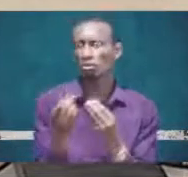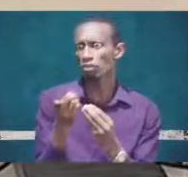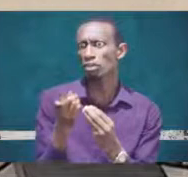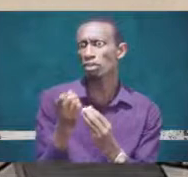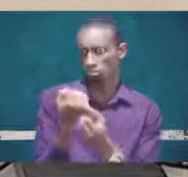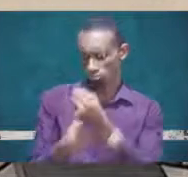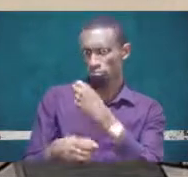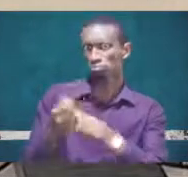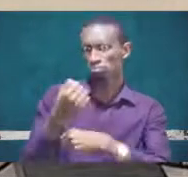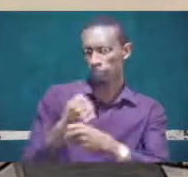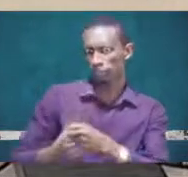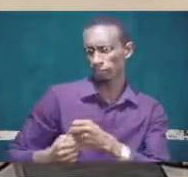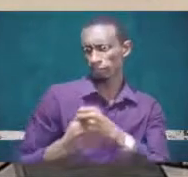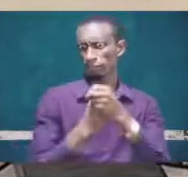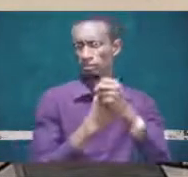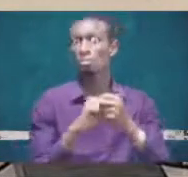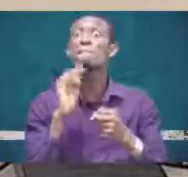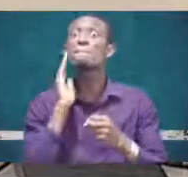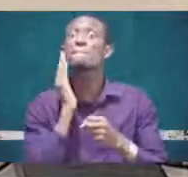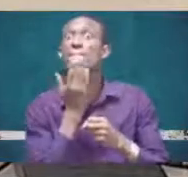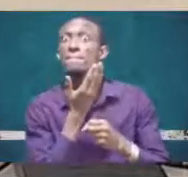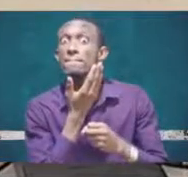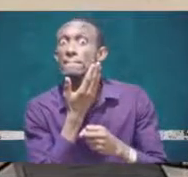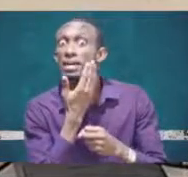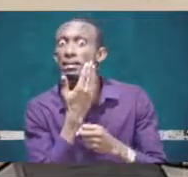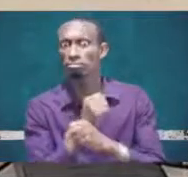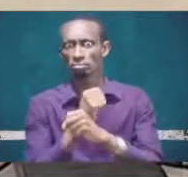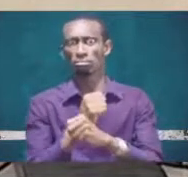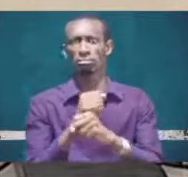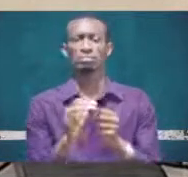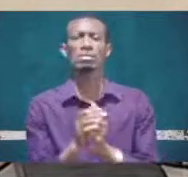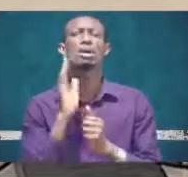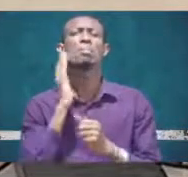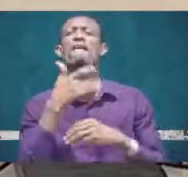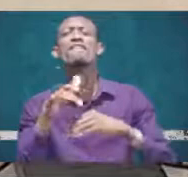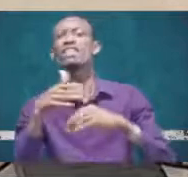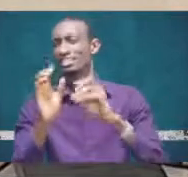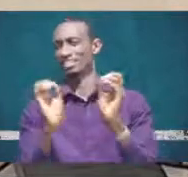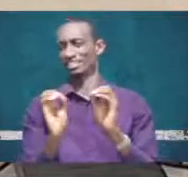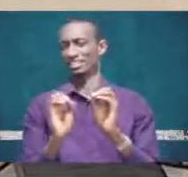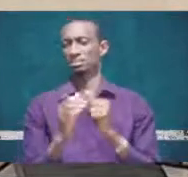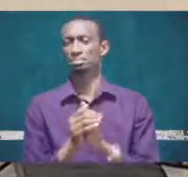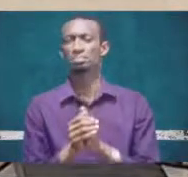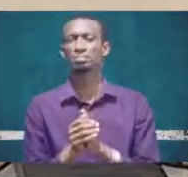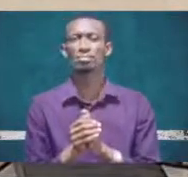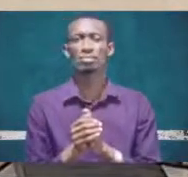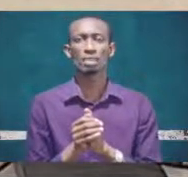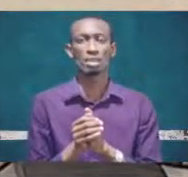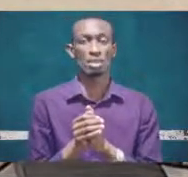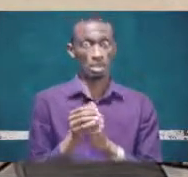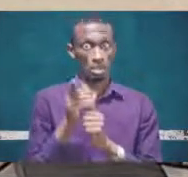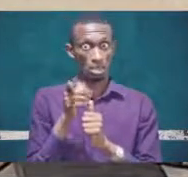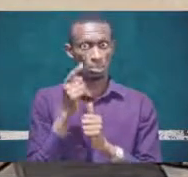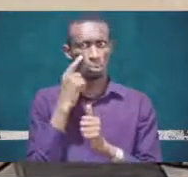as waterproof. So those are different types of epithelial tissues, and we are going to see one